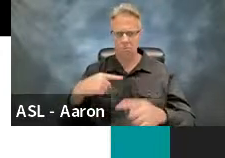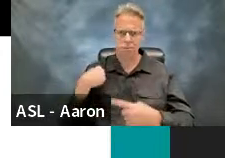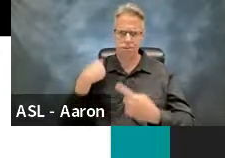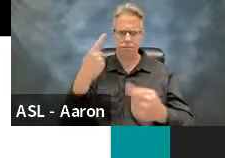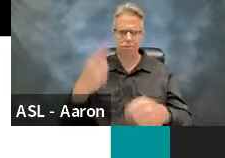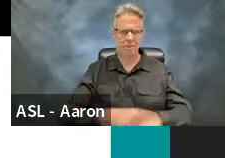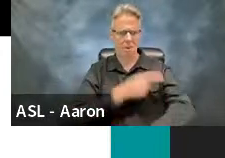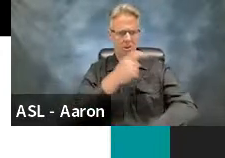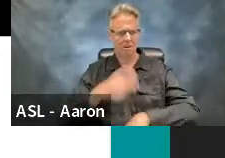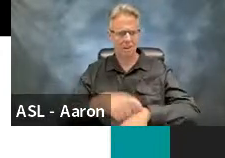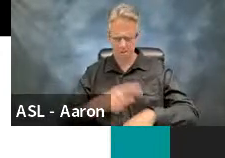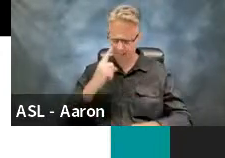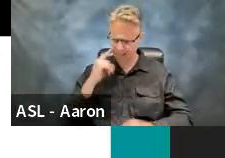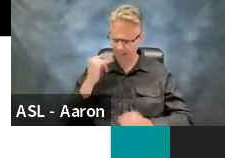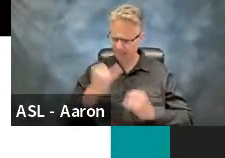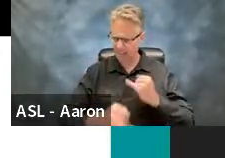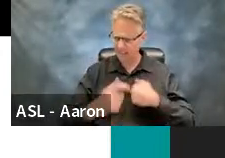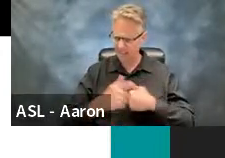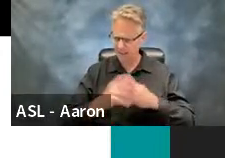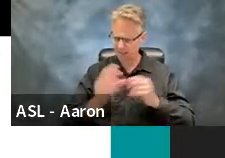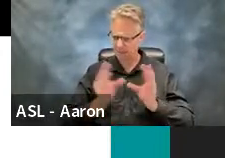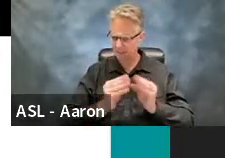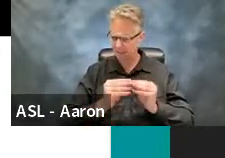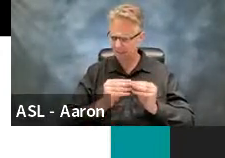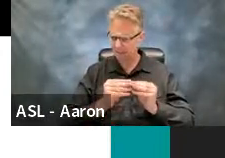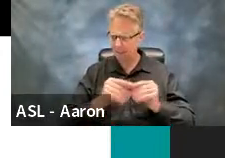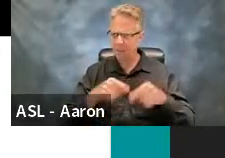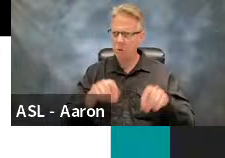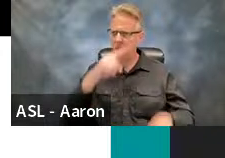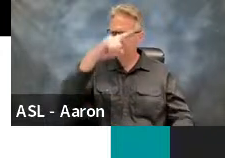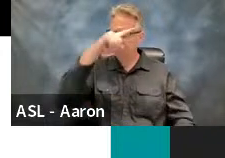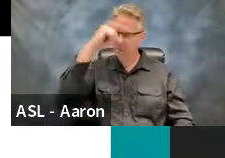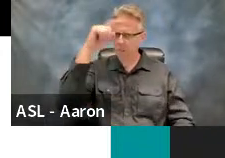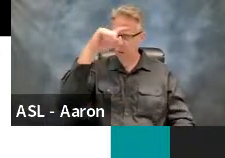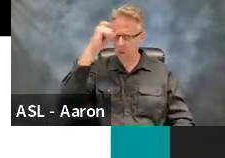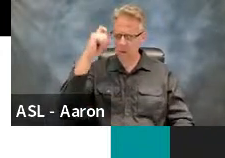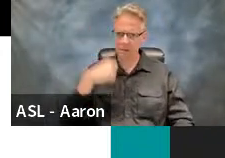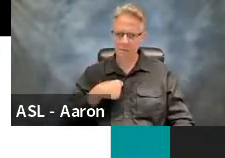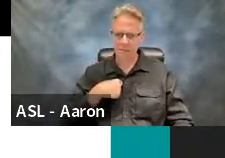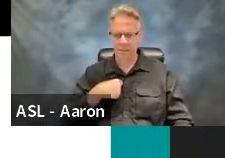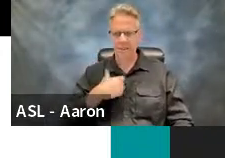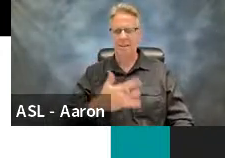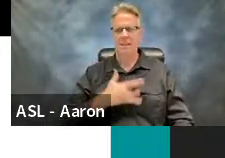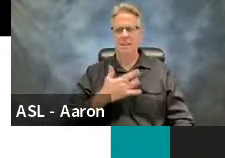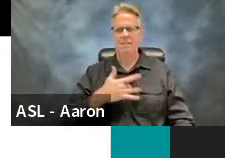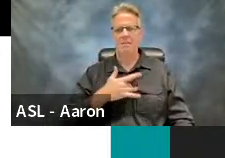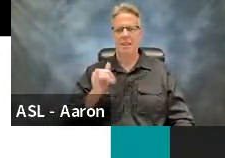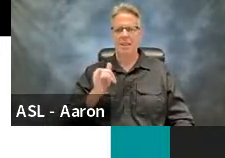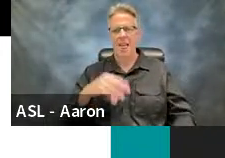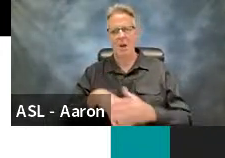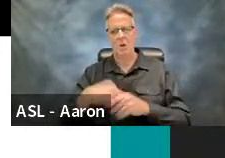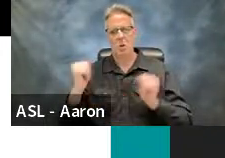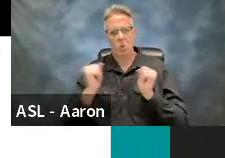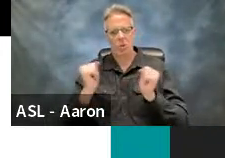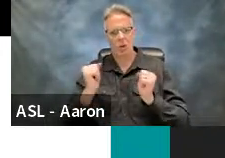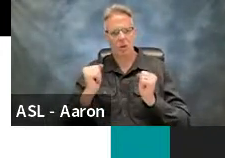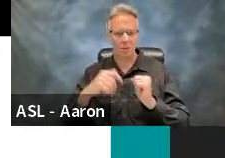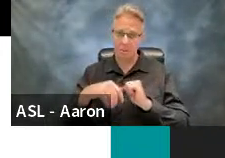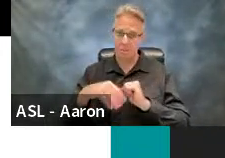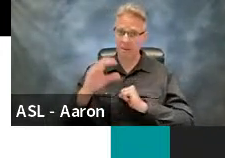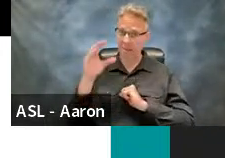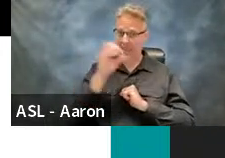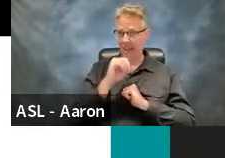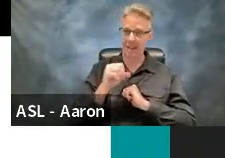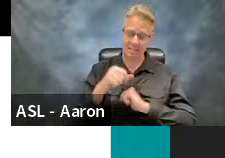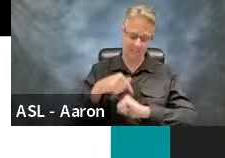the last time we met, it was summer. It feels like winter, although I guess we're a few days